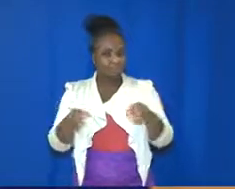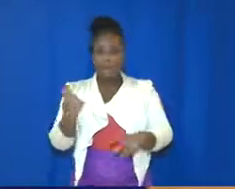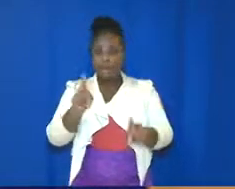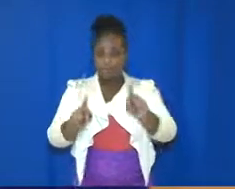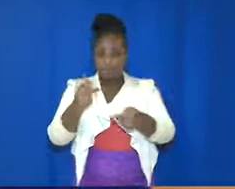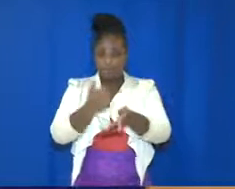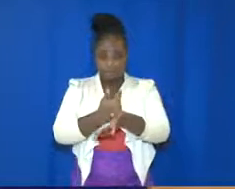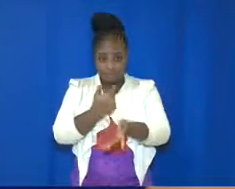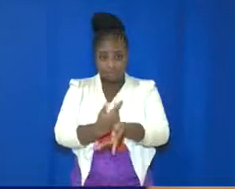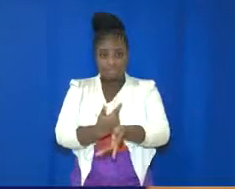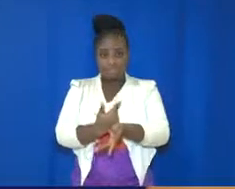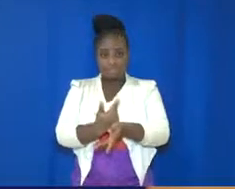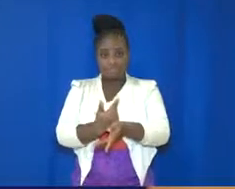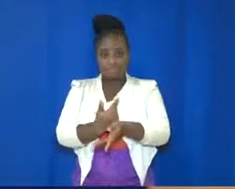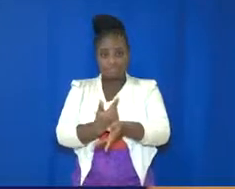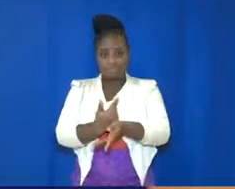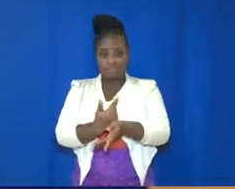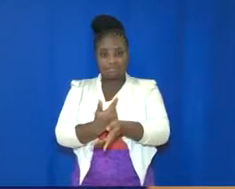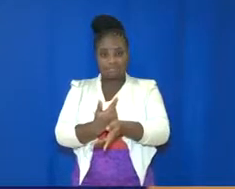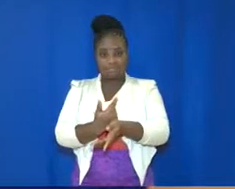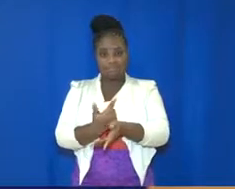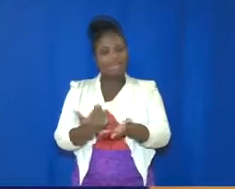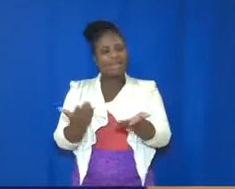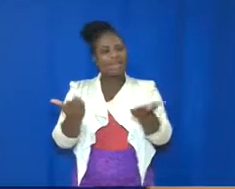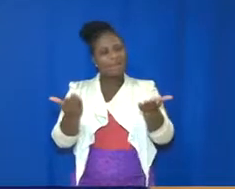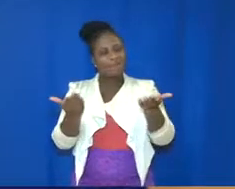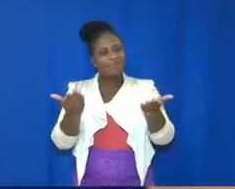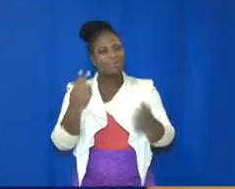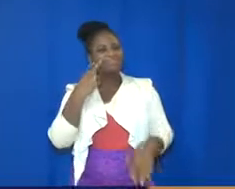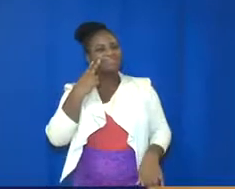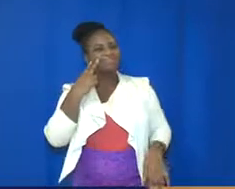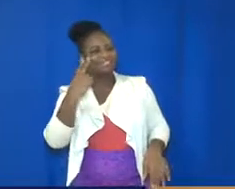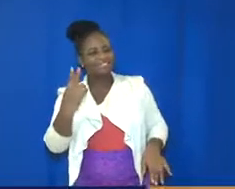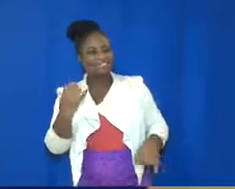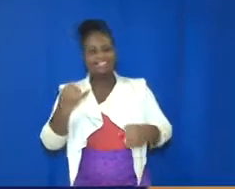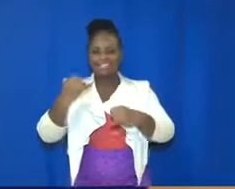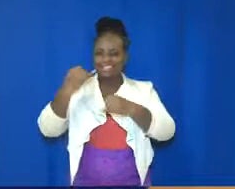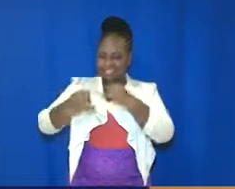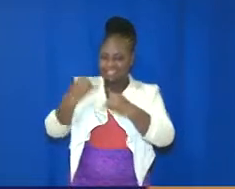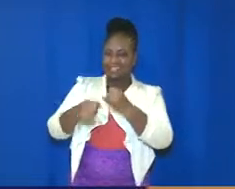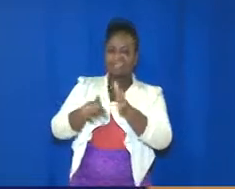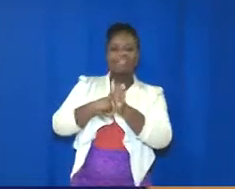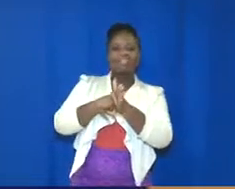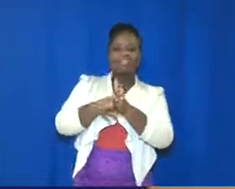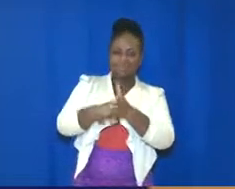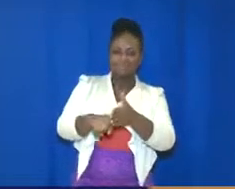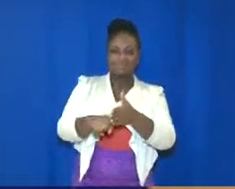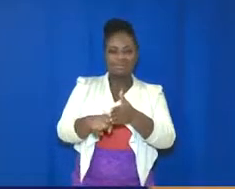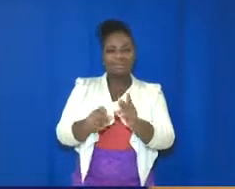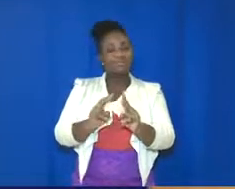Fellow Ghanaians, like you, I would like to see an end to these